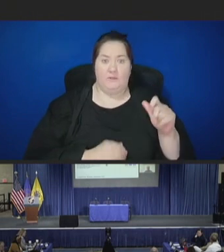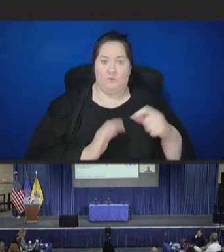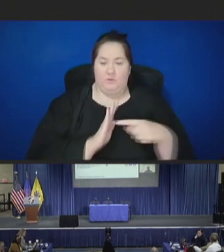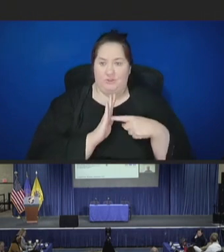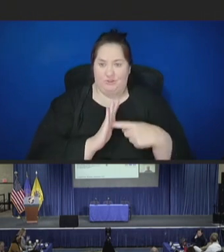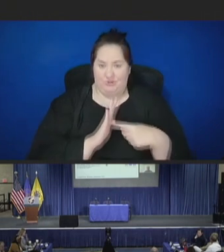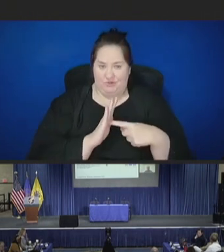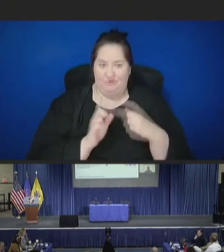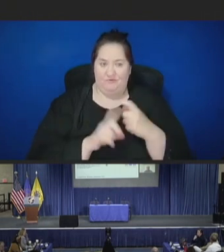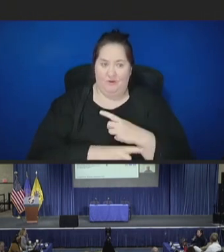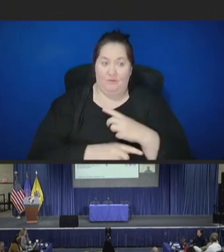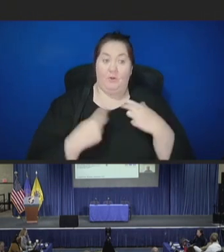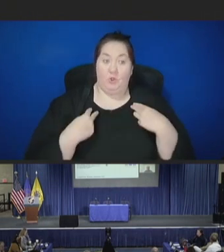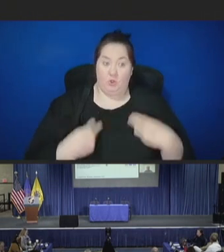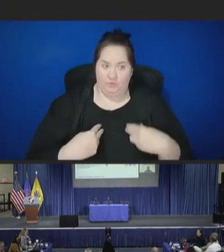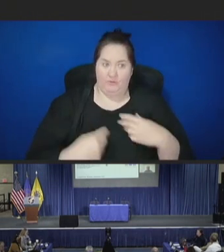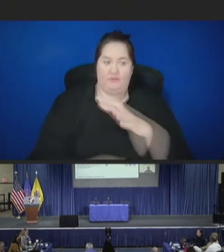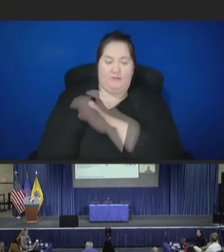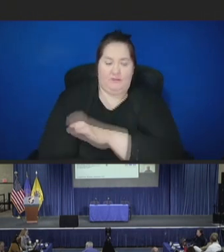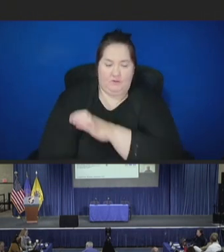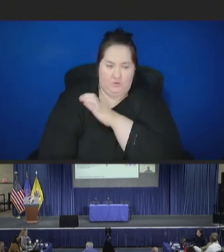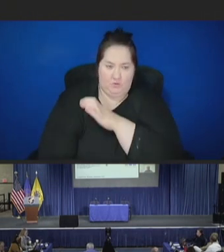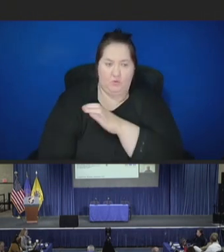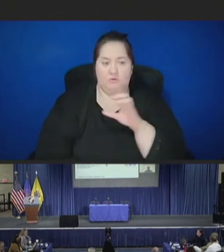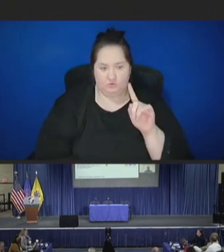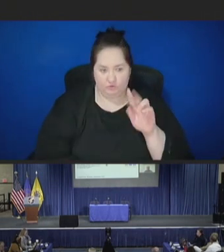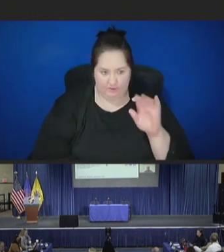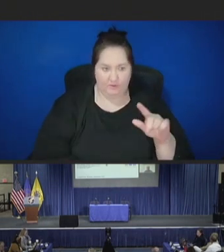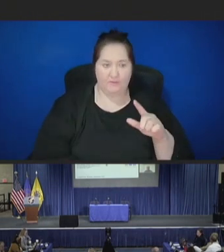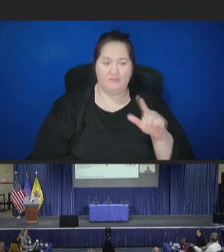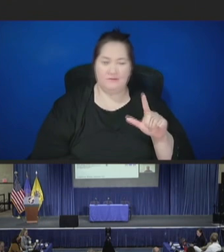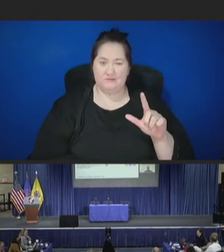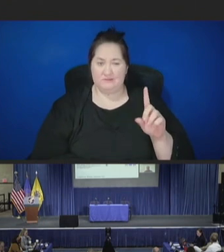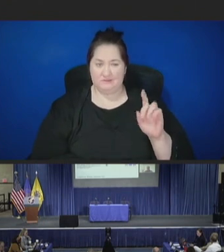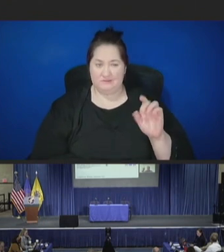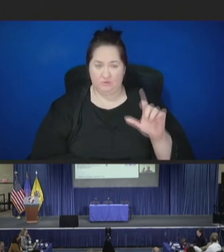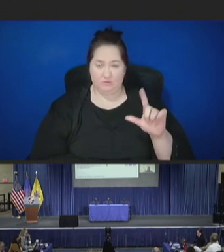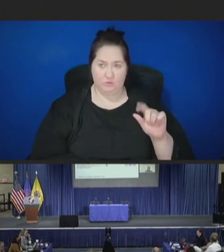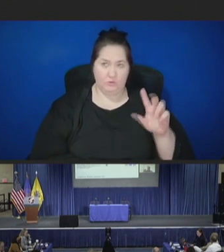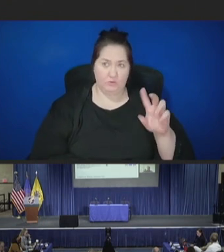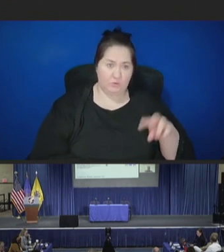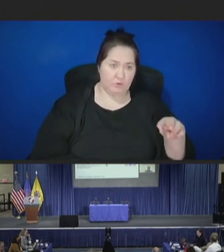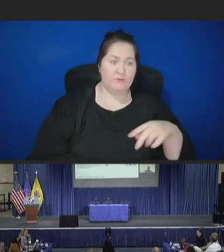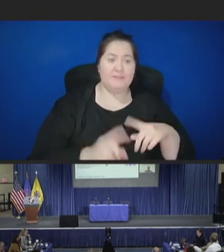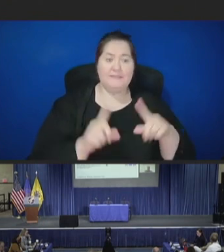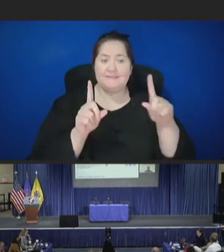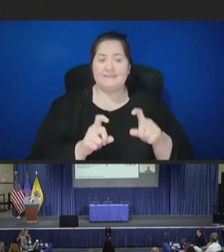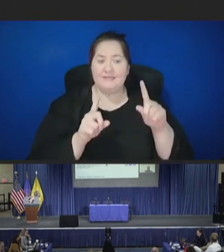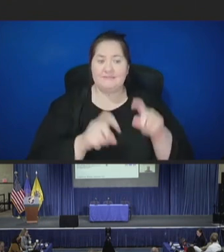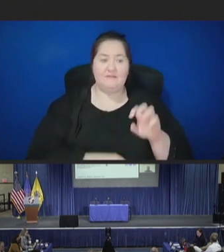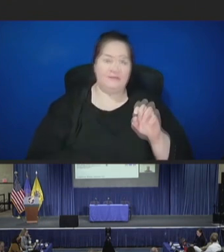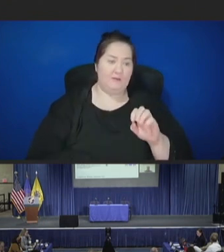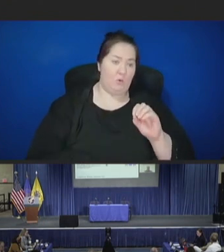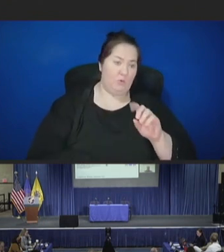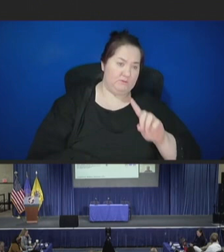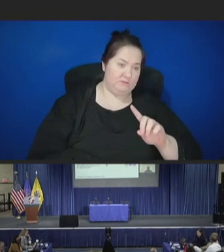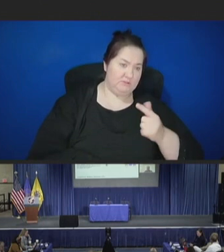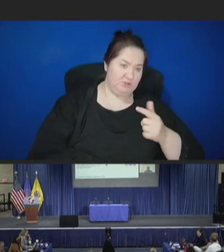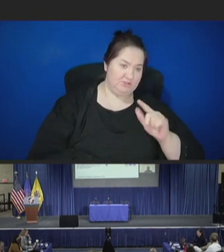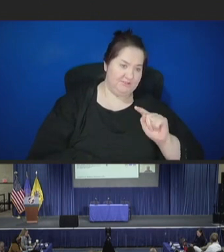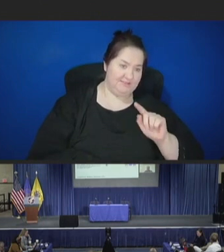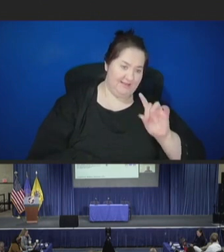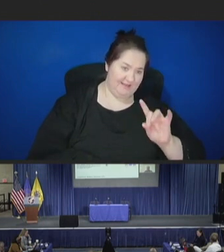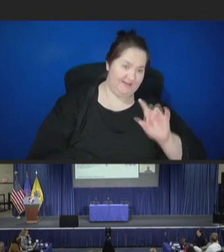you from a human clinical trial is this paper we published in December 2022. It was a test of this immunogen EOD-GT860mer in